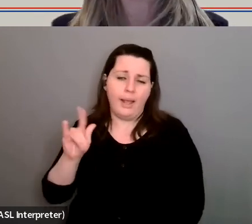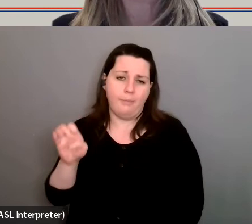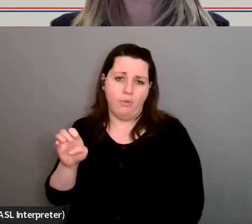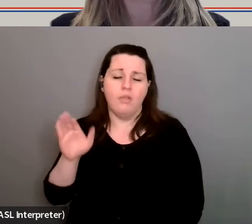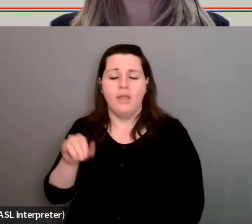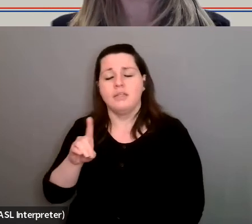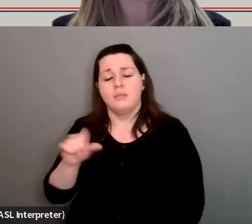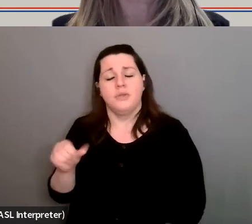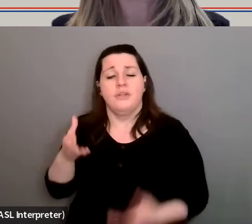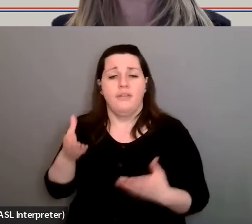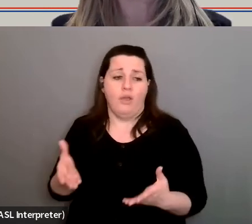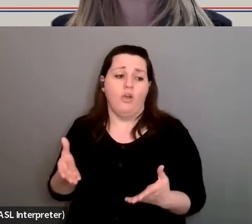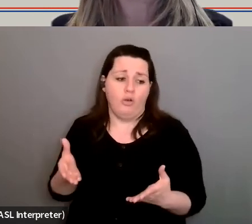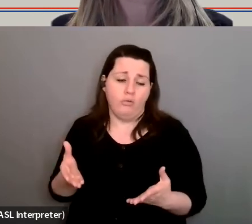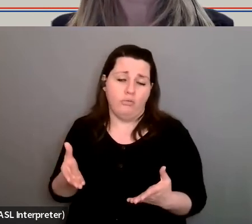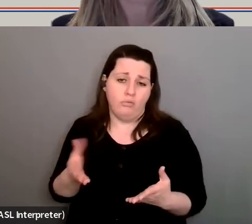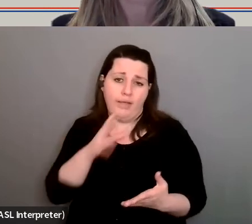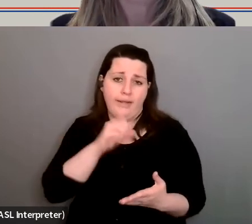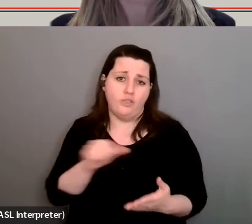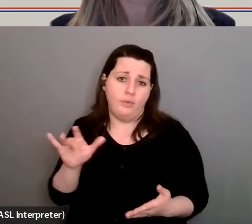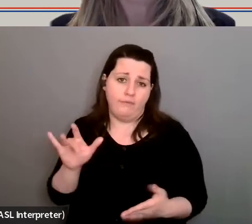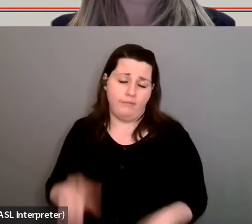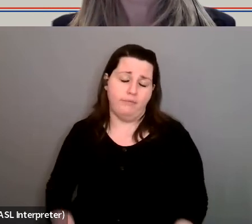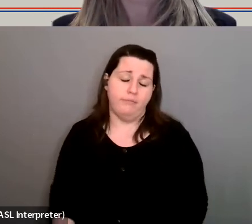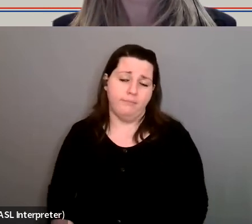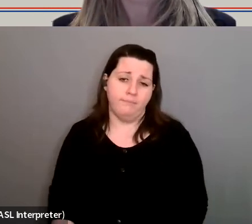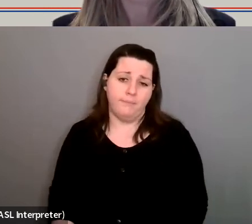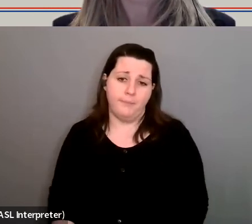present at age 25.